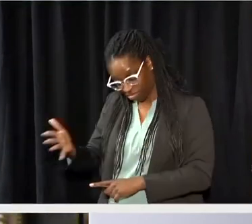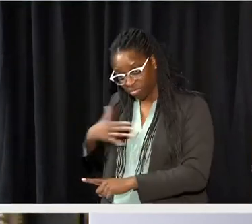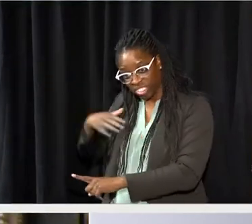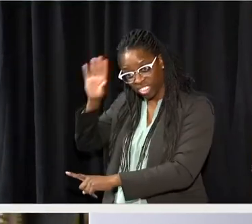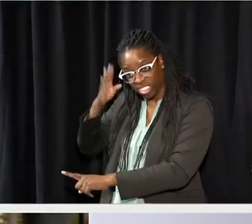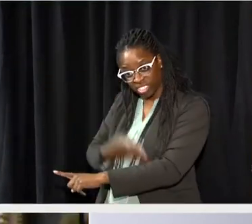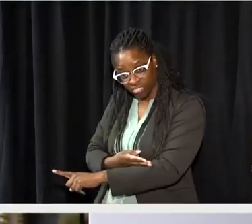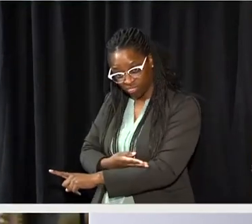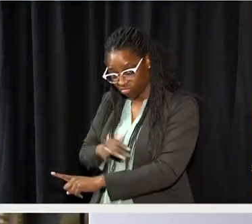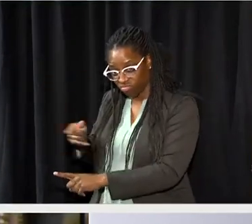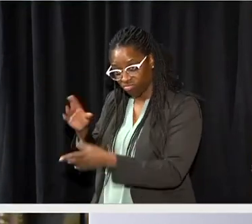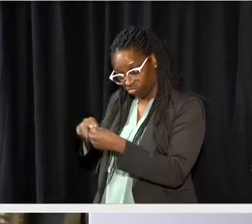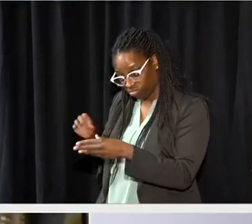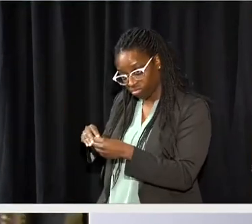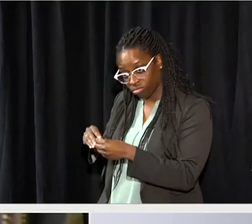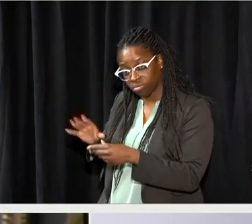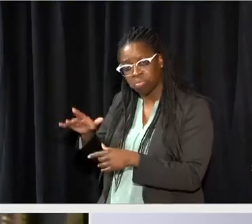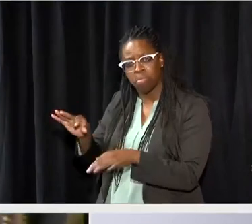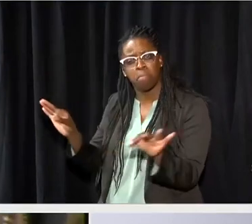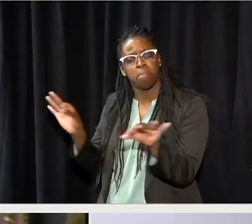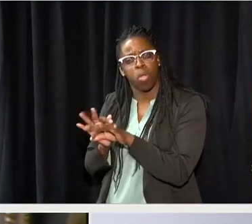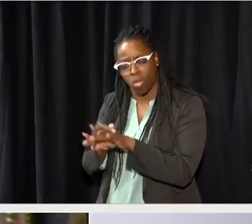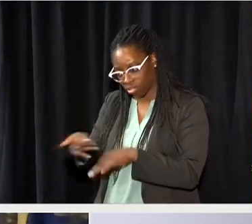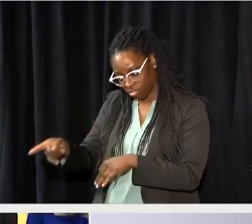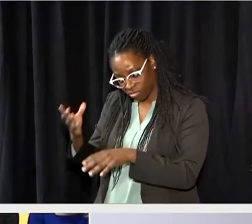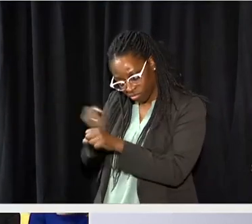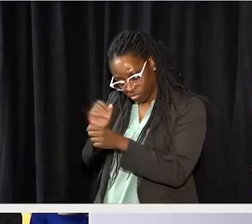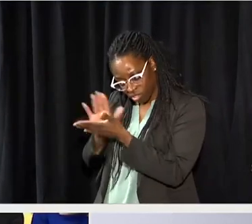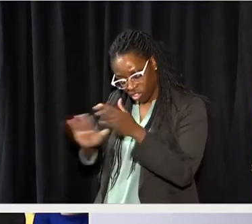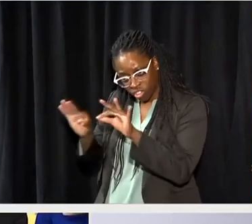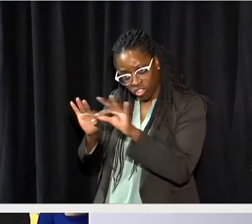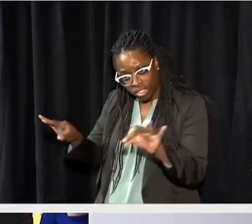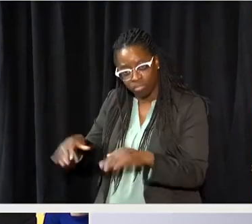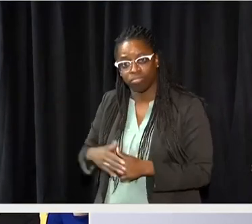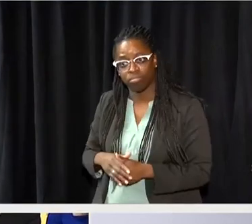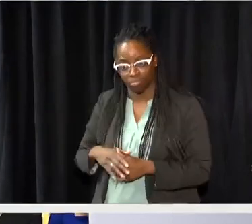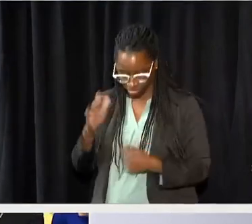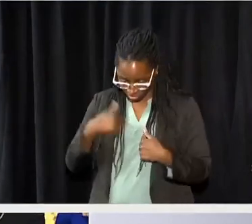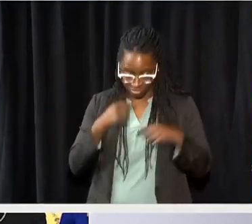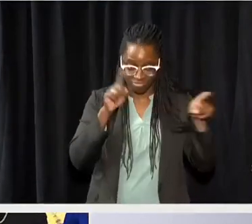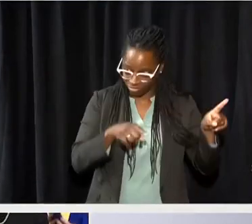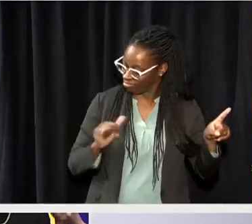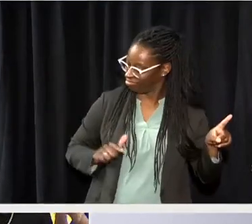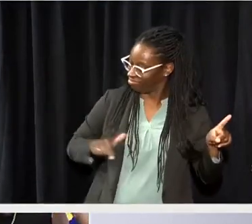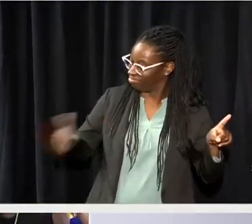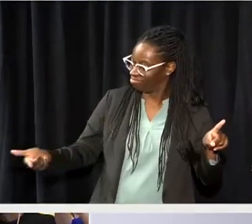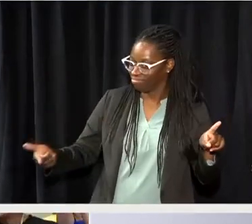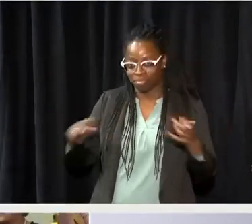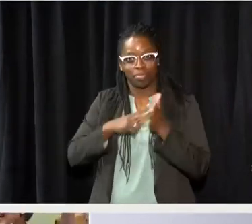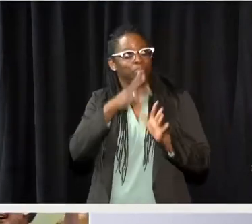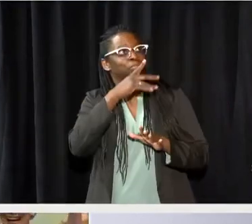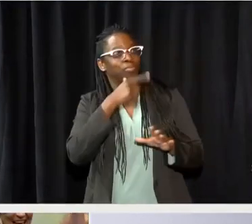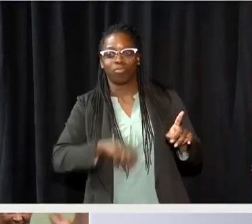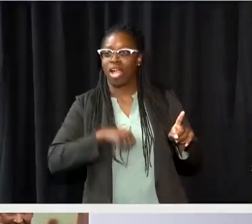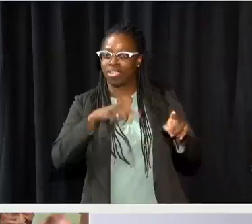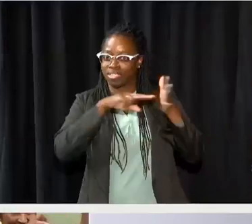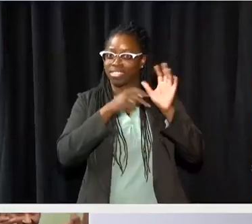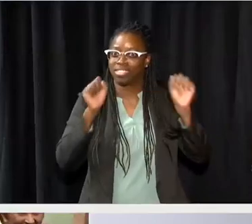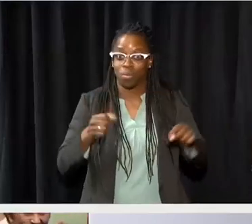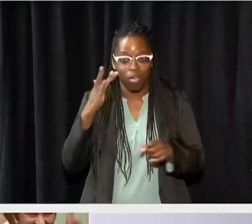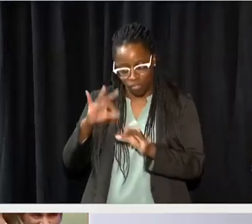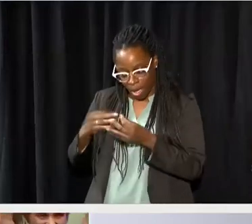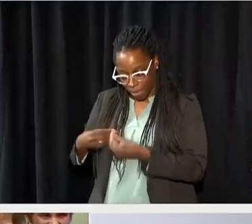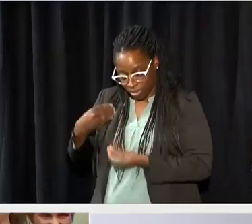little son, Otis, about the importance of education because she is living it. That's